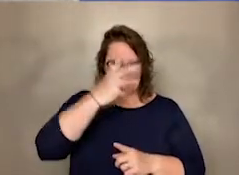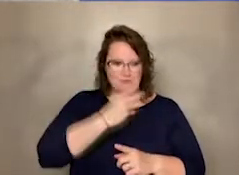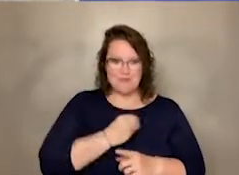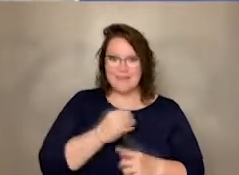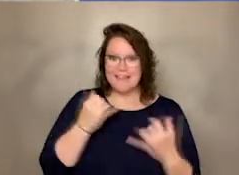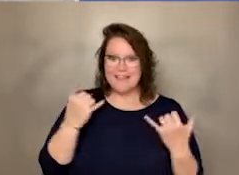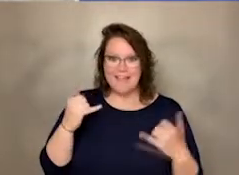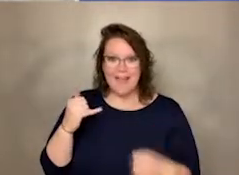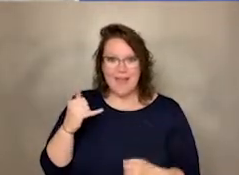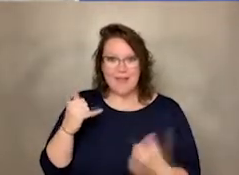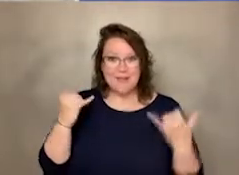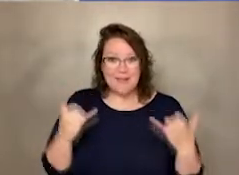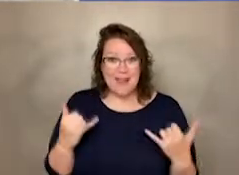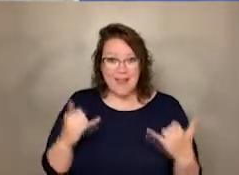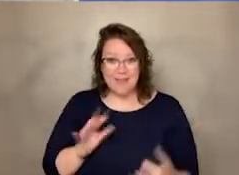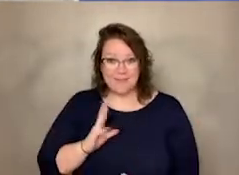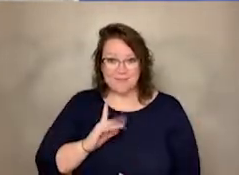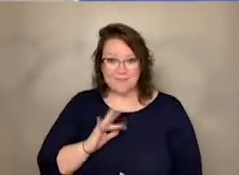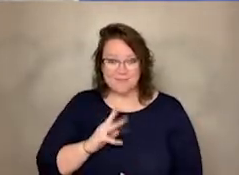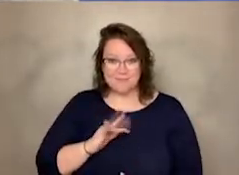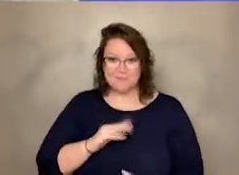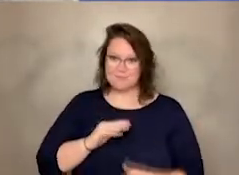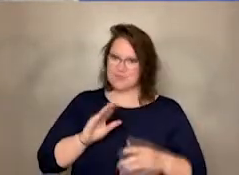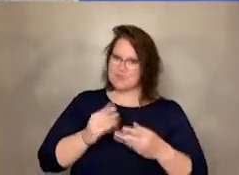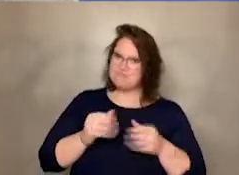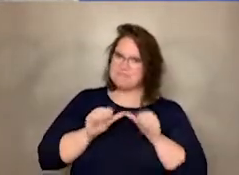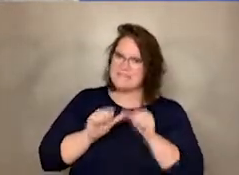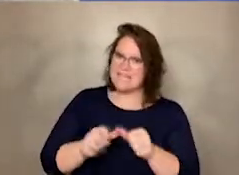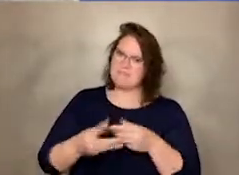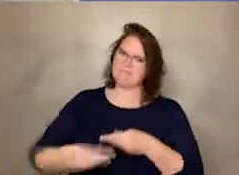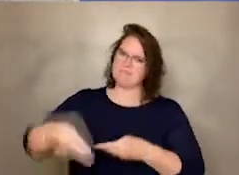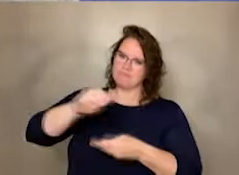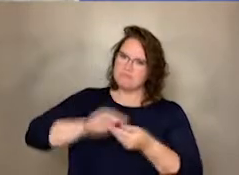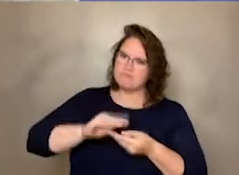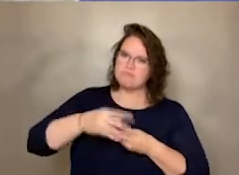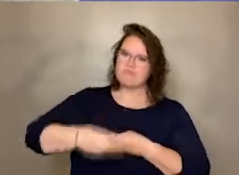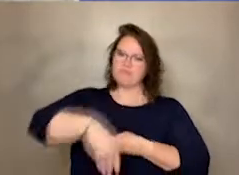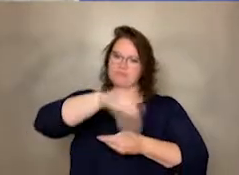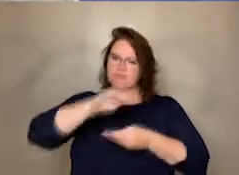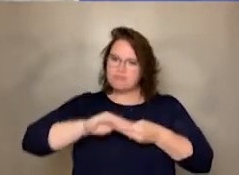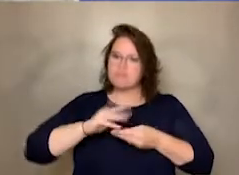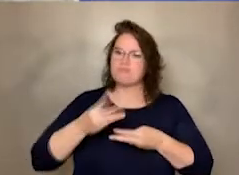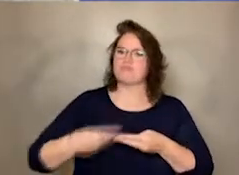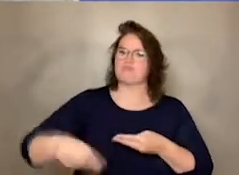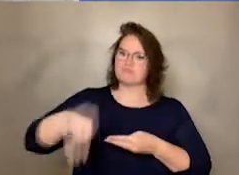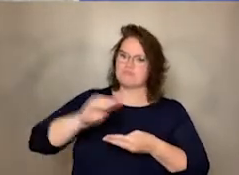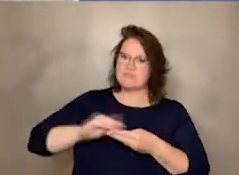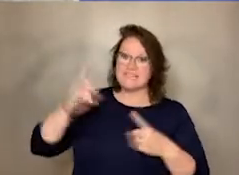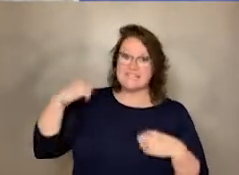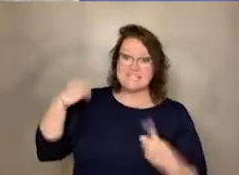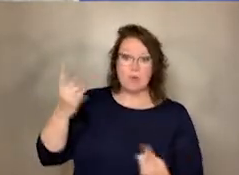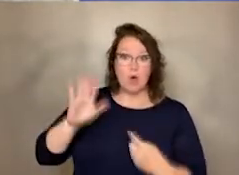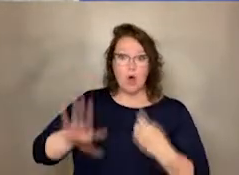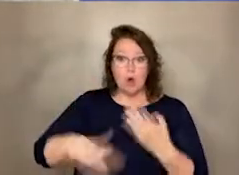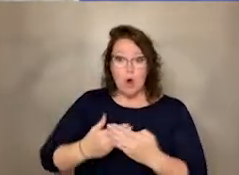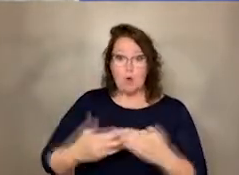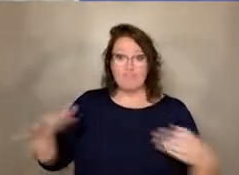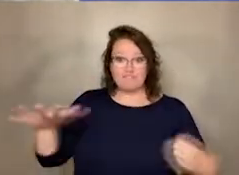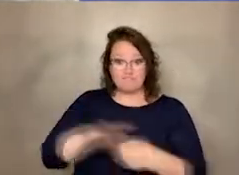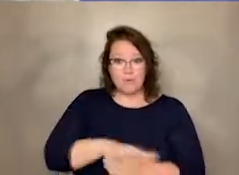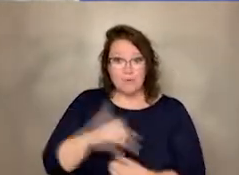now we're getting. And you just keep flipping it over and over till you get all of your Play-Doh